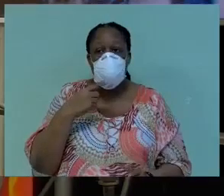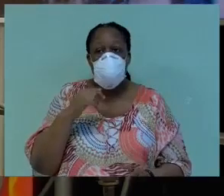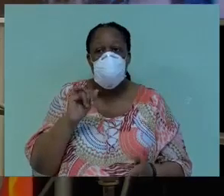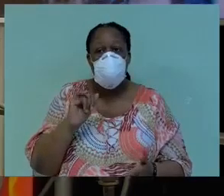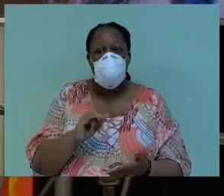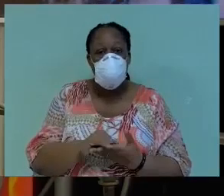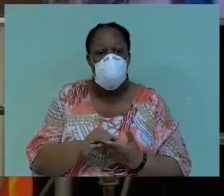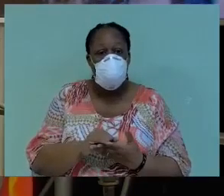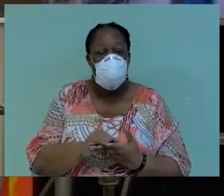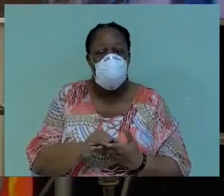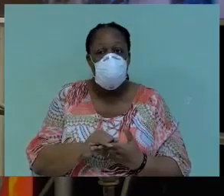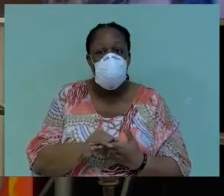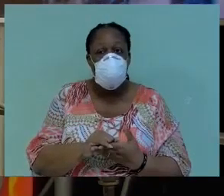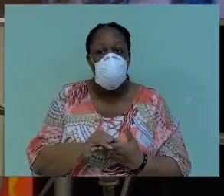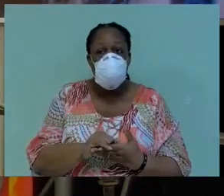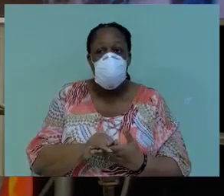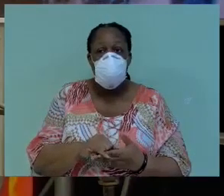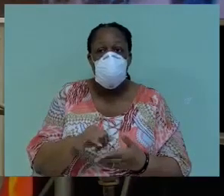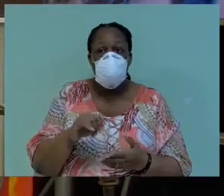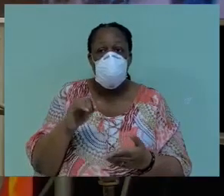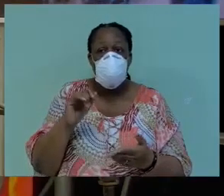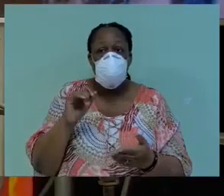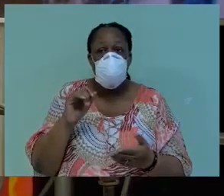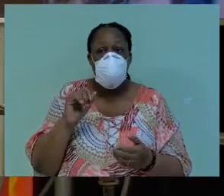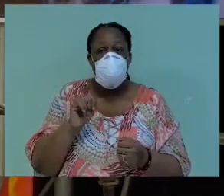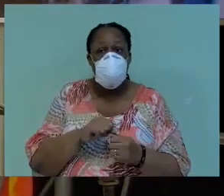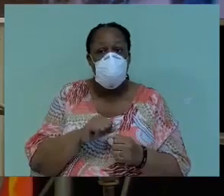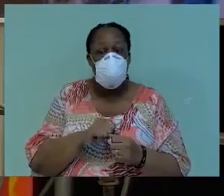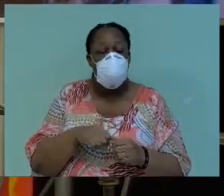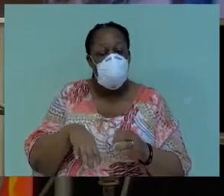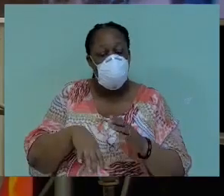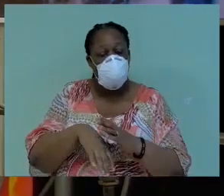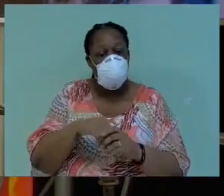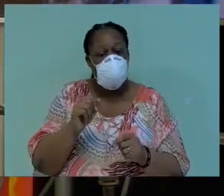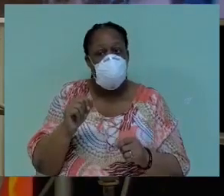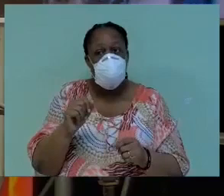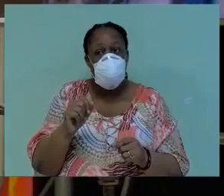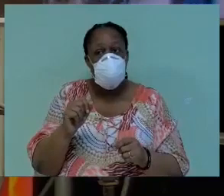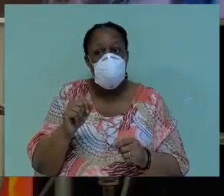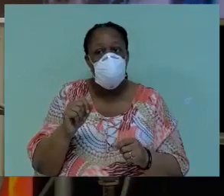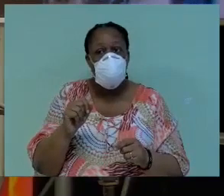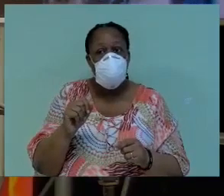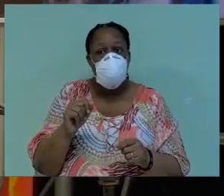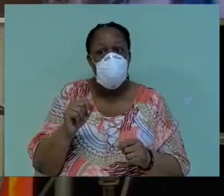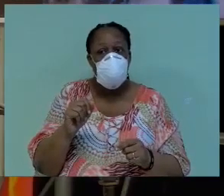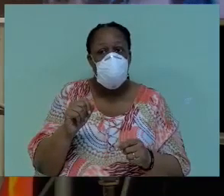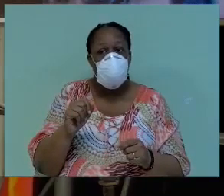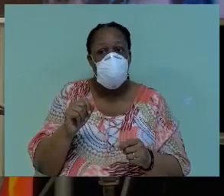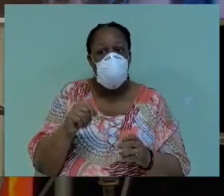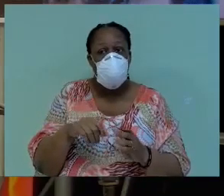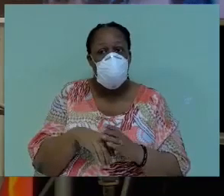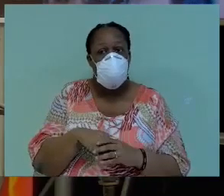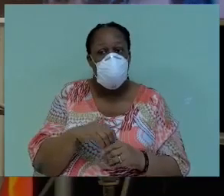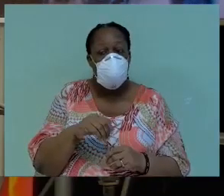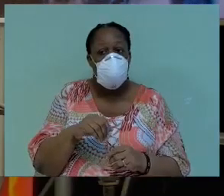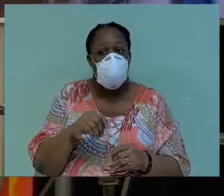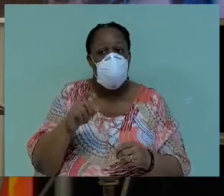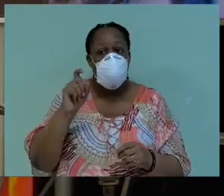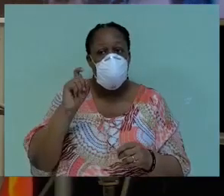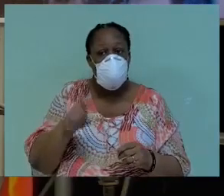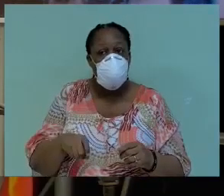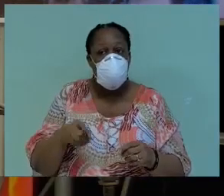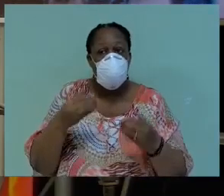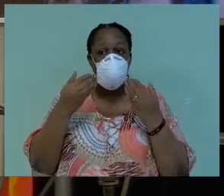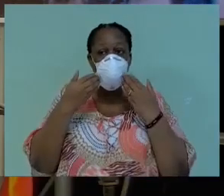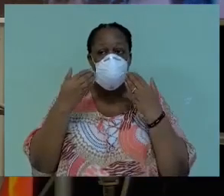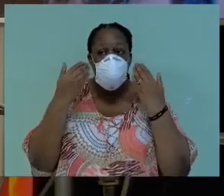doesn't necessarily mean that every time you're out in public, you should have your face covered. Every time you go out in public, you should